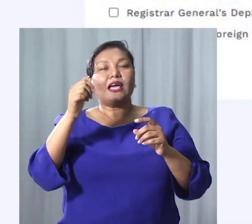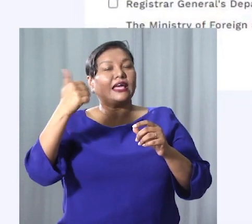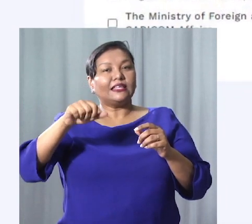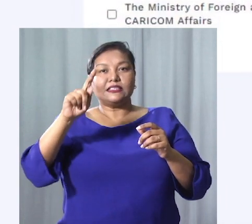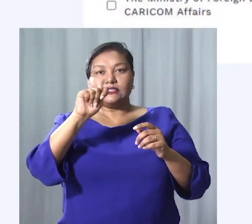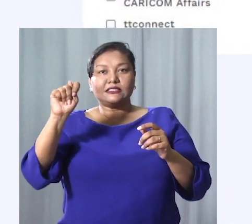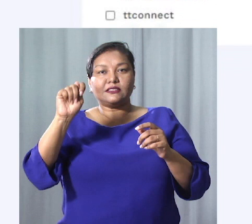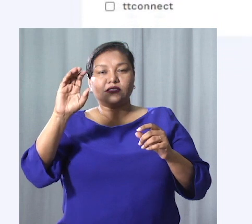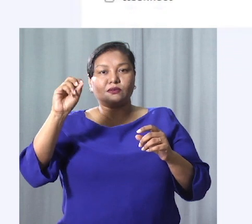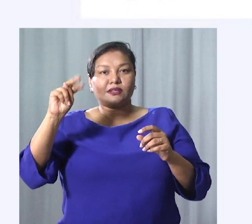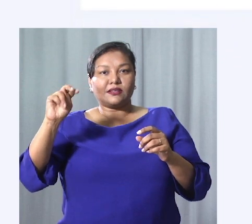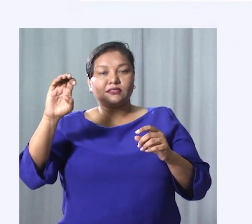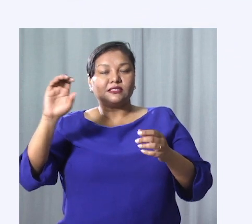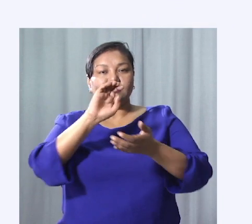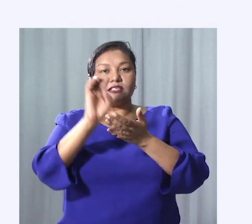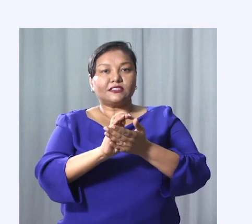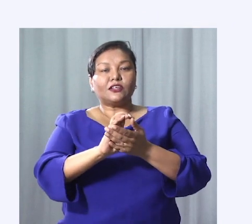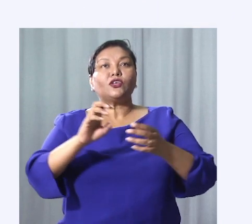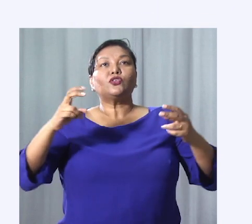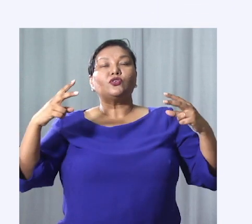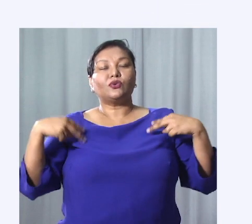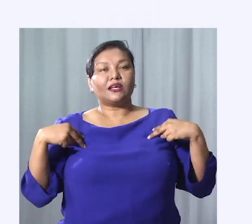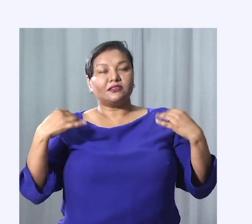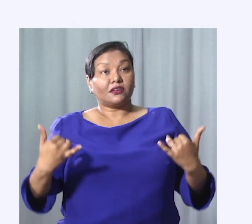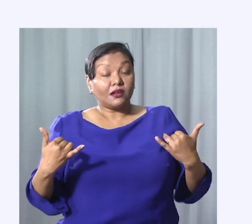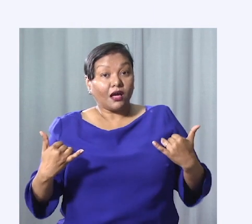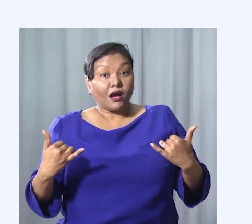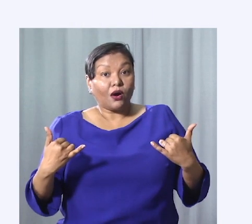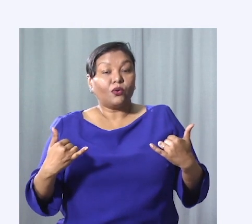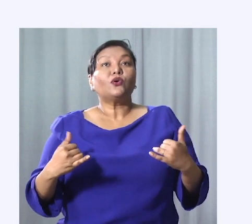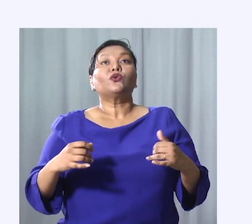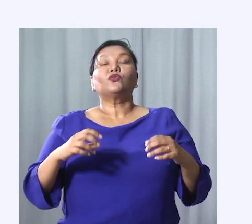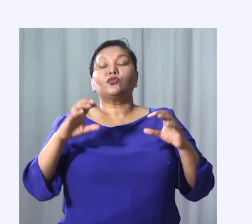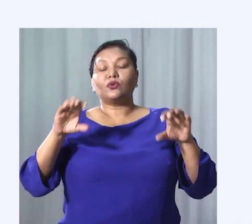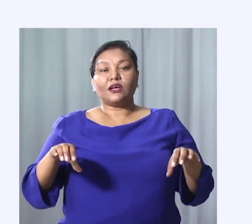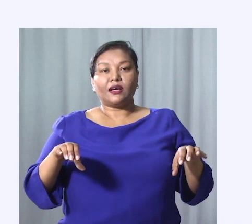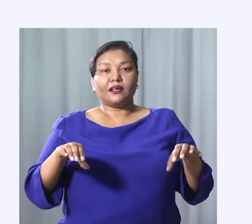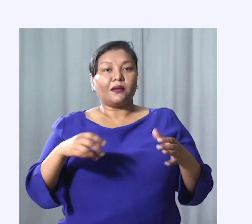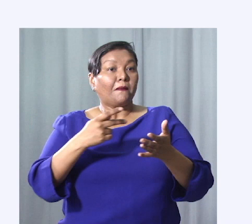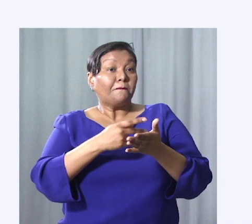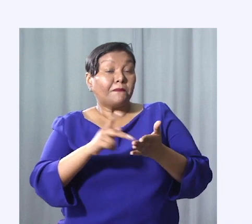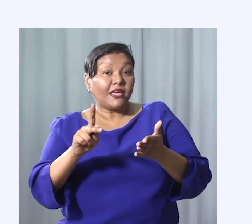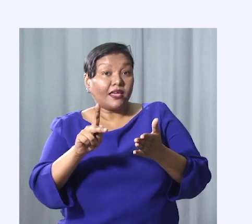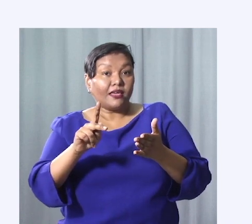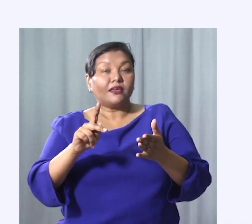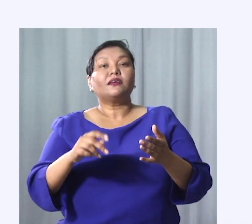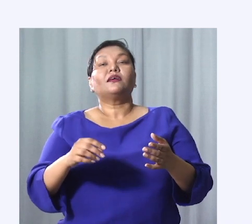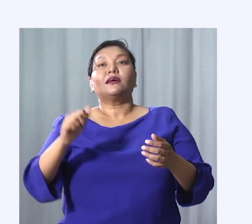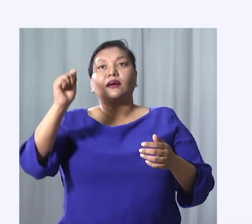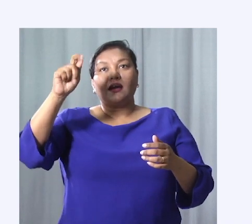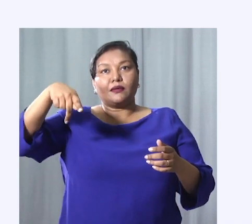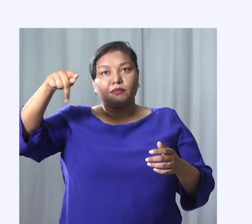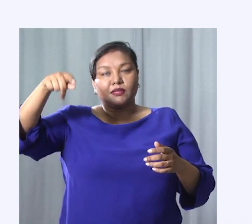Tobago. You can access several services from the Civil Registry pertaining to the application,